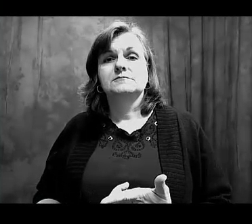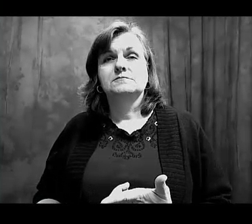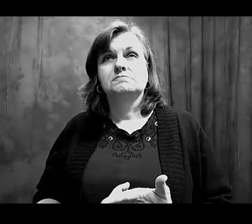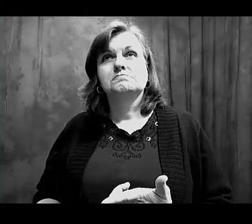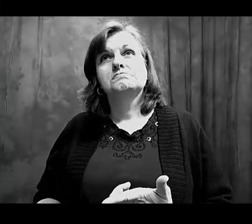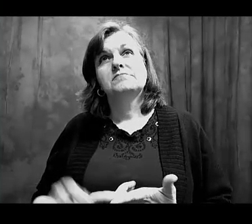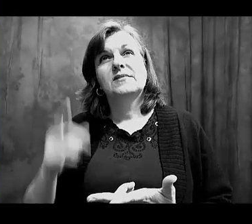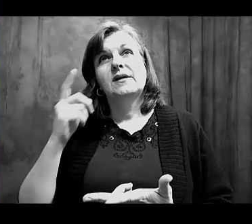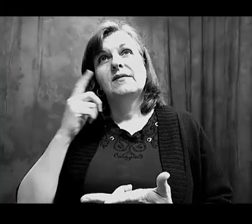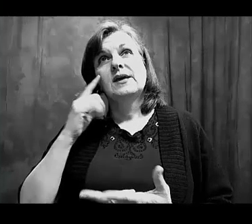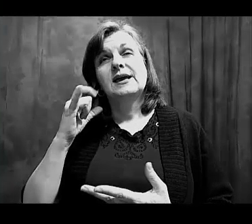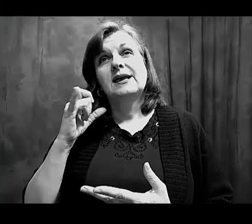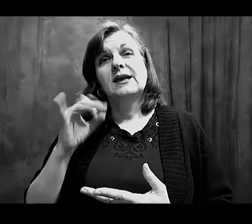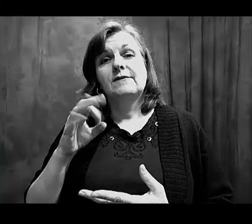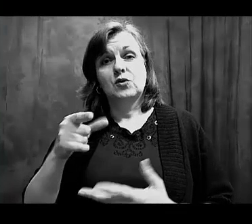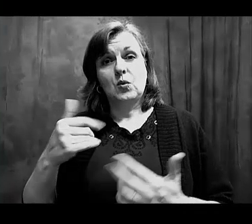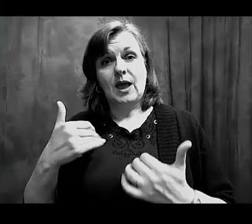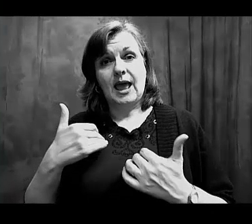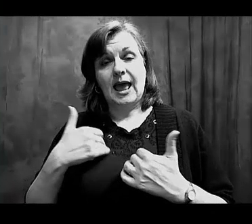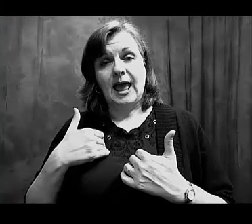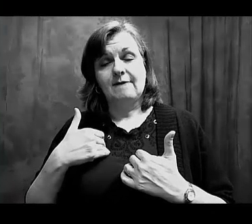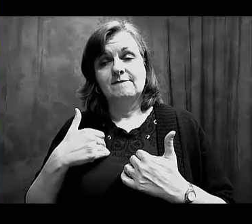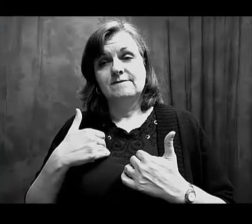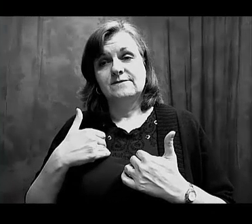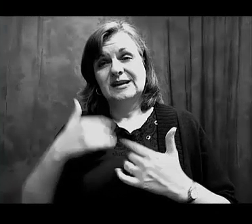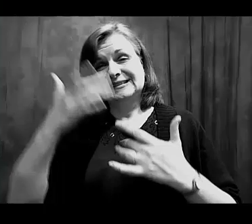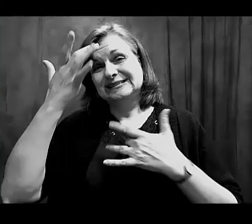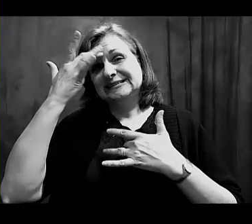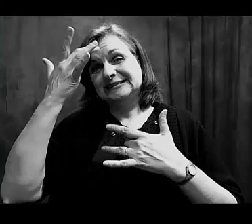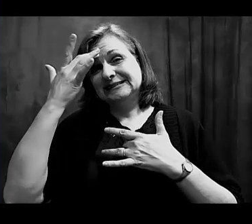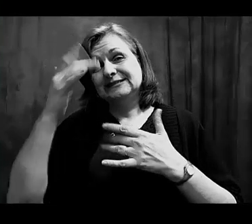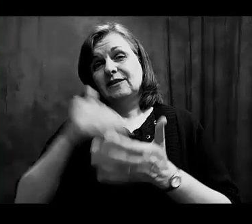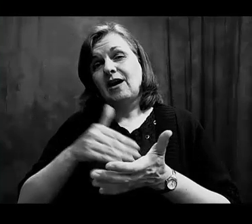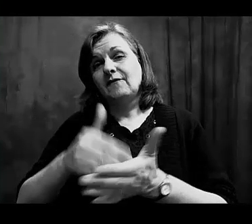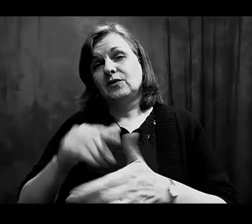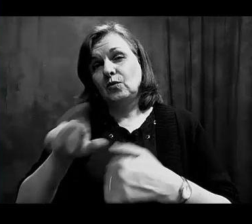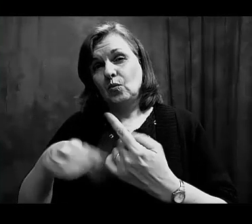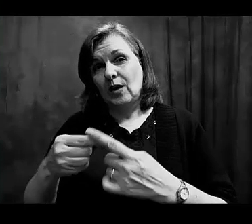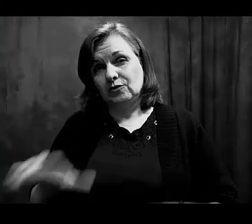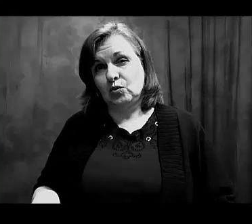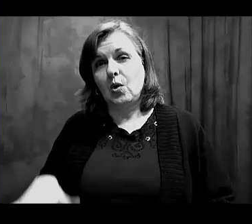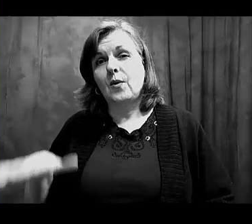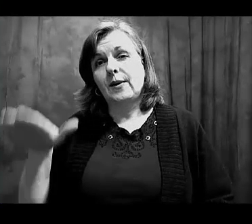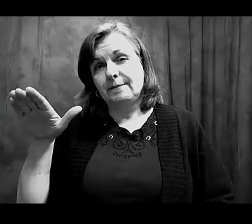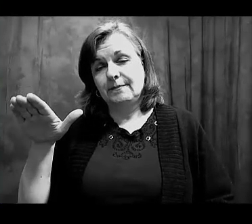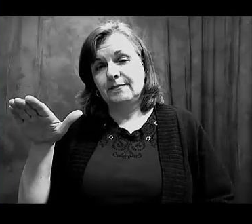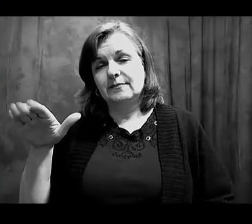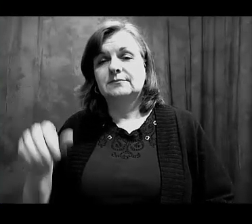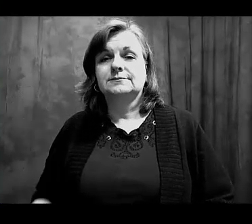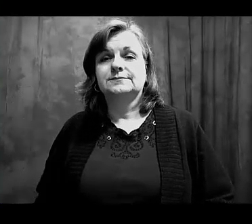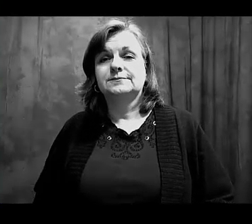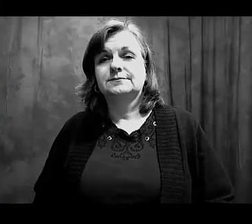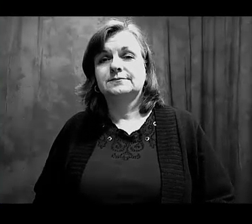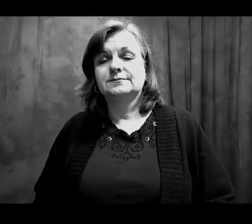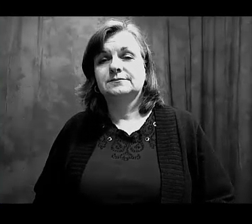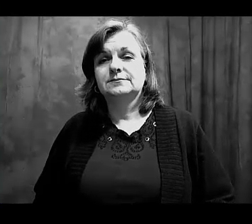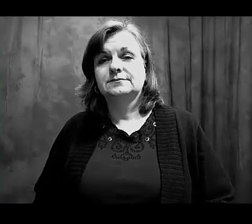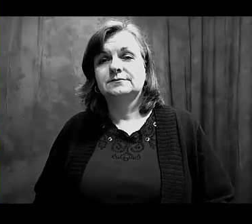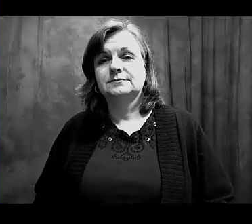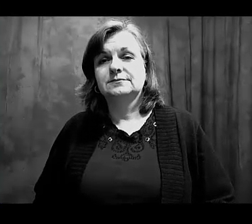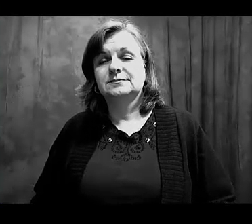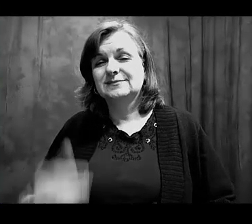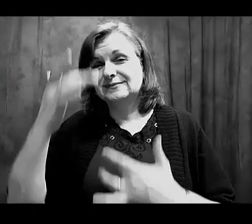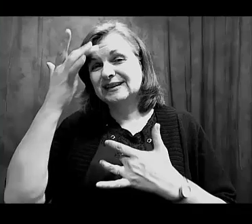We can think about whether or not you had childhood sickness, a lot. Childhood illnesses contribute